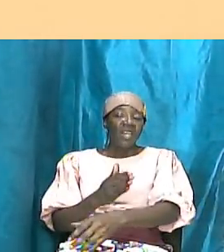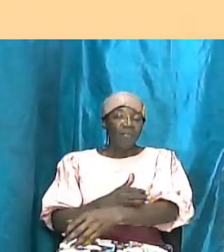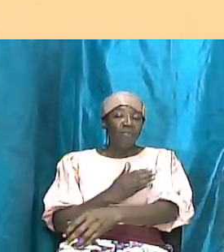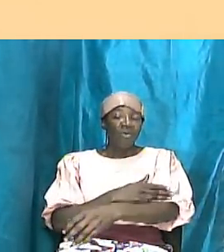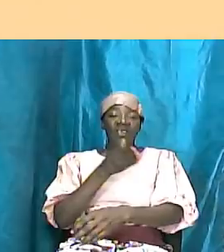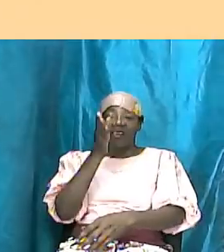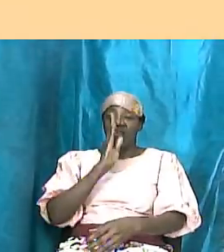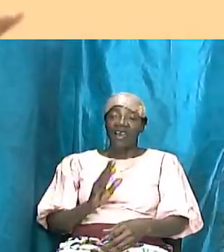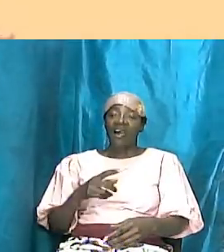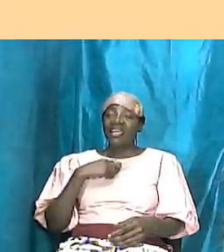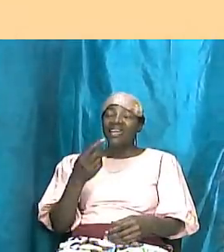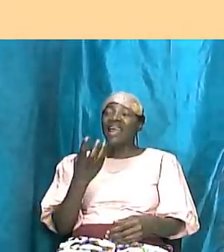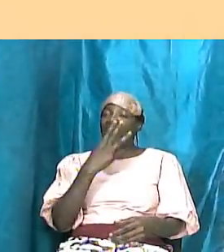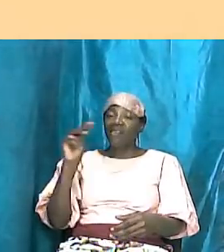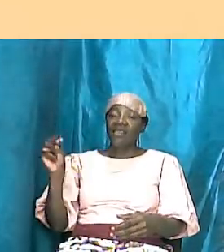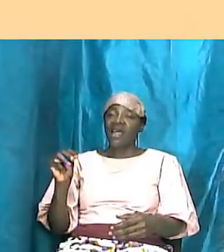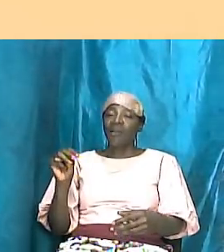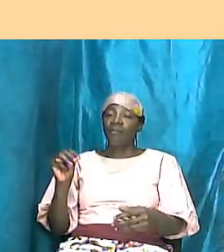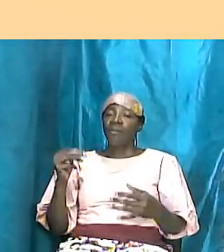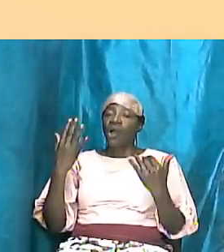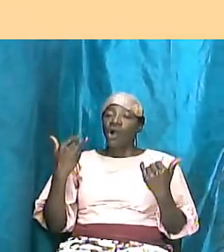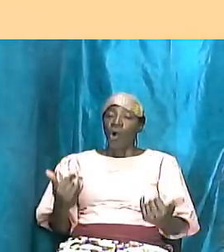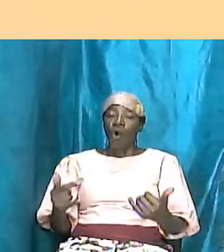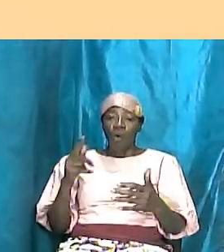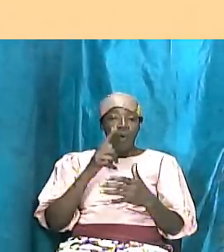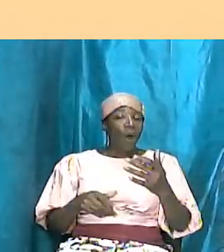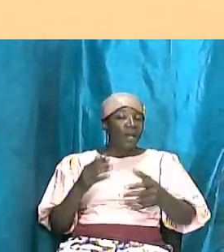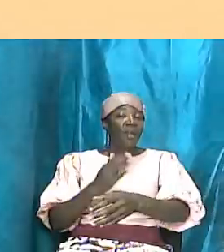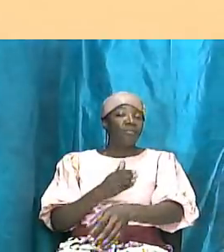now outlined to them how and what the